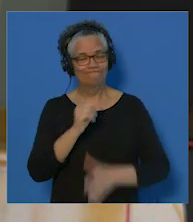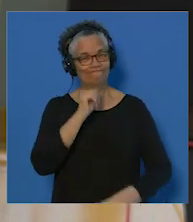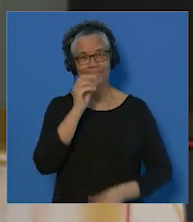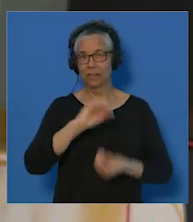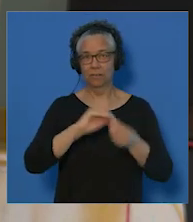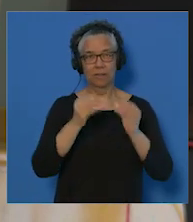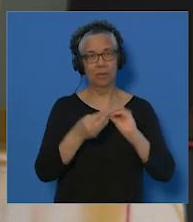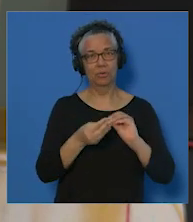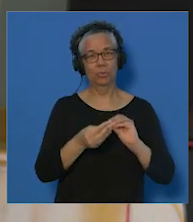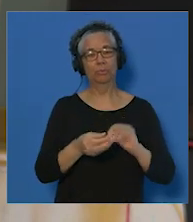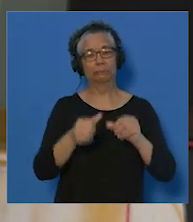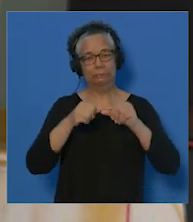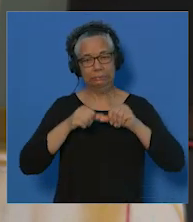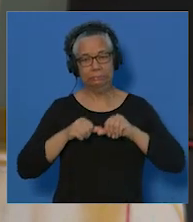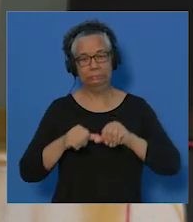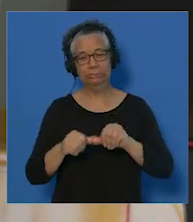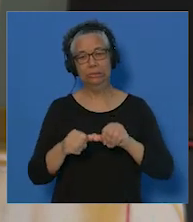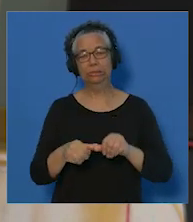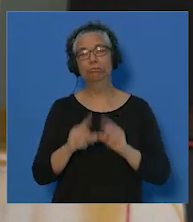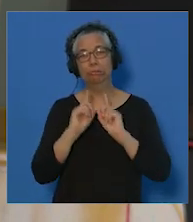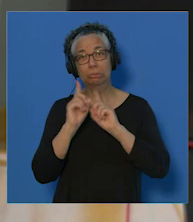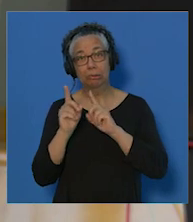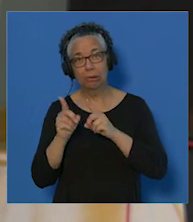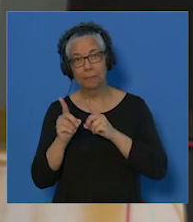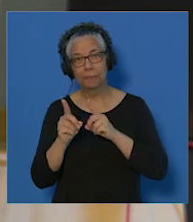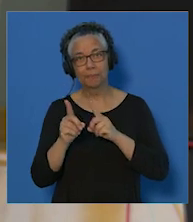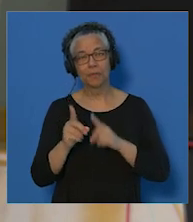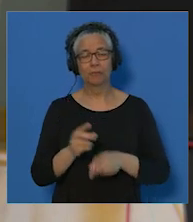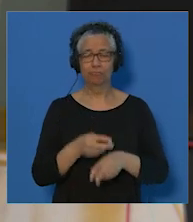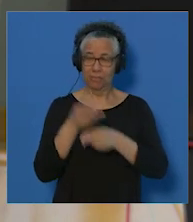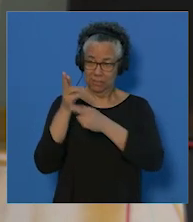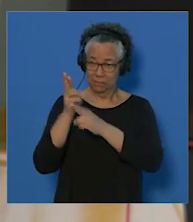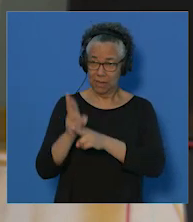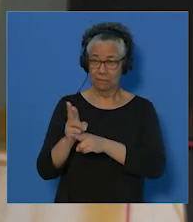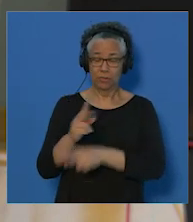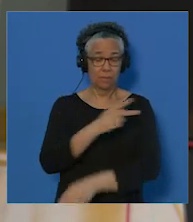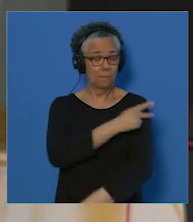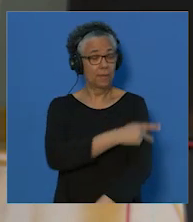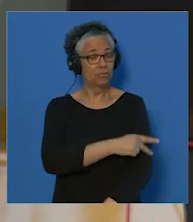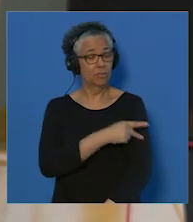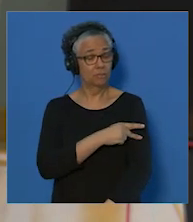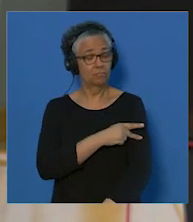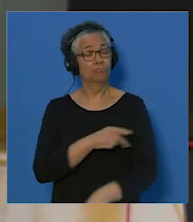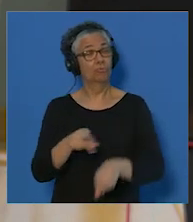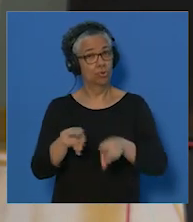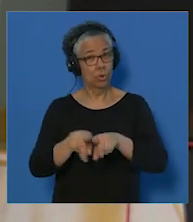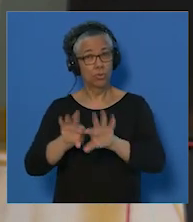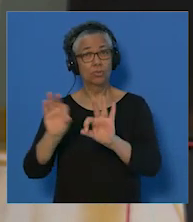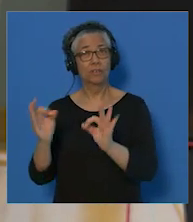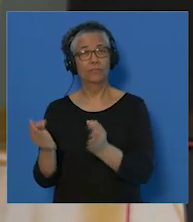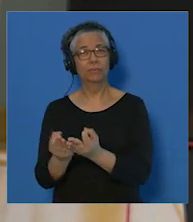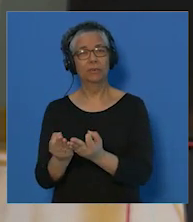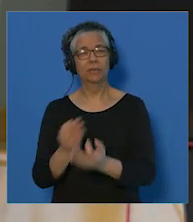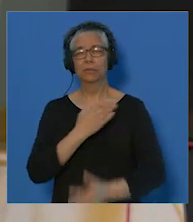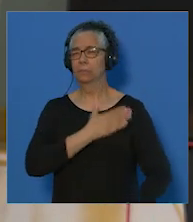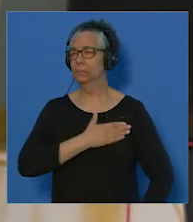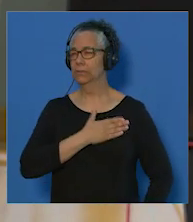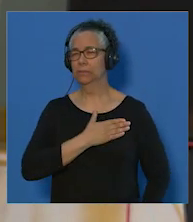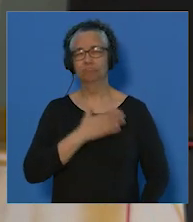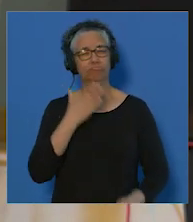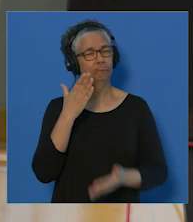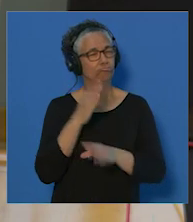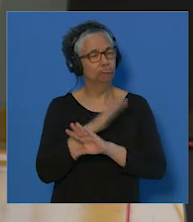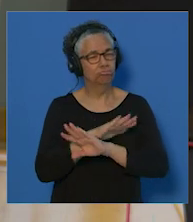will be reporting routinely out of respect for those patients and their families. And I ask that you refrain from seeking further